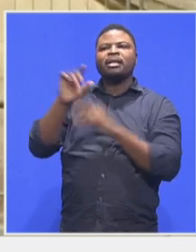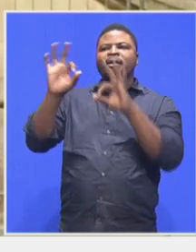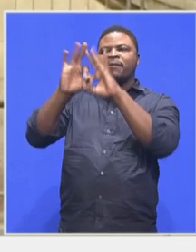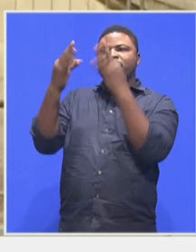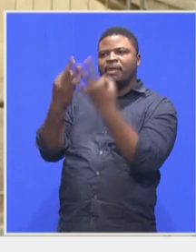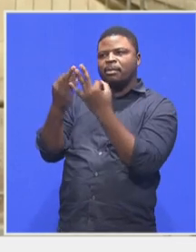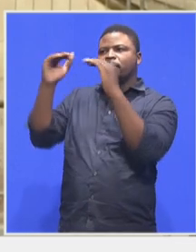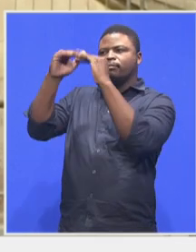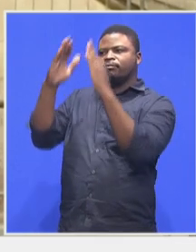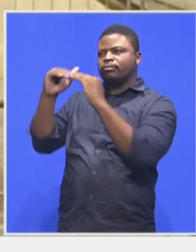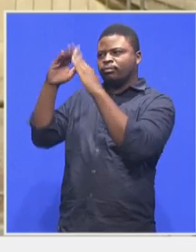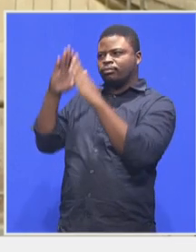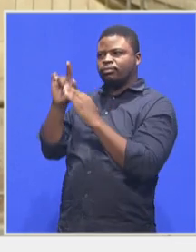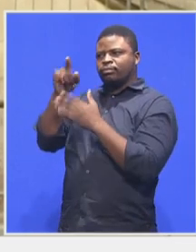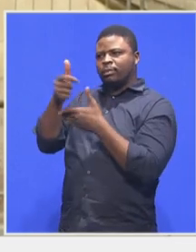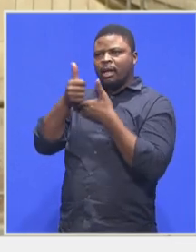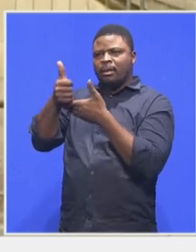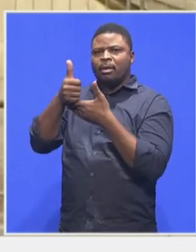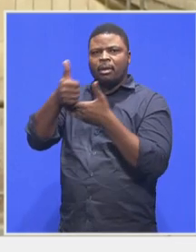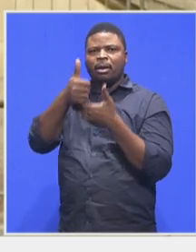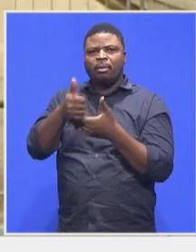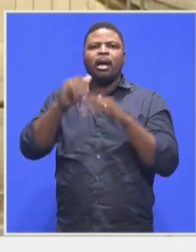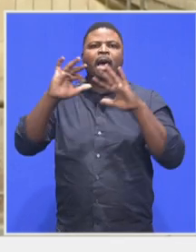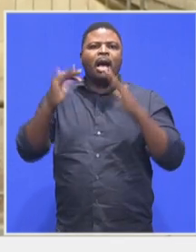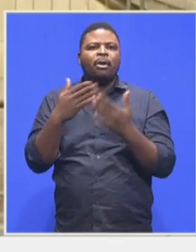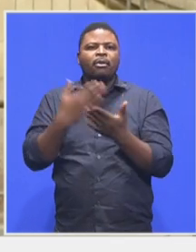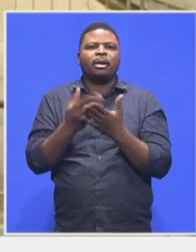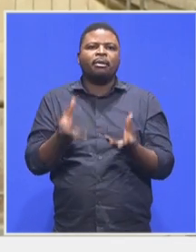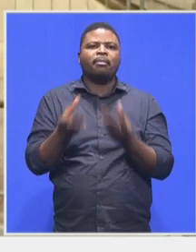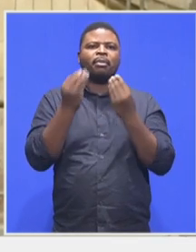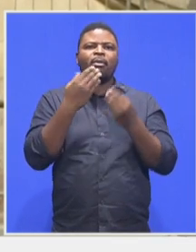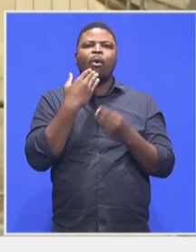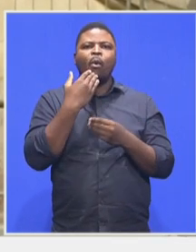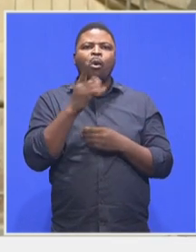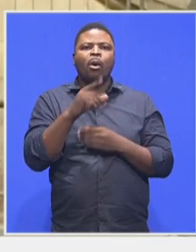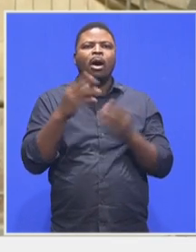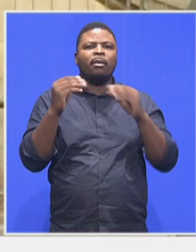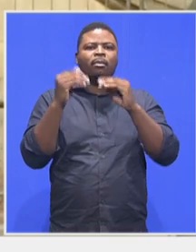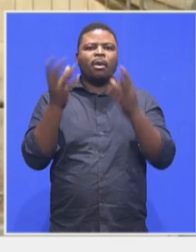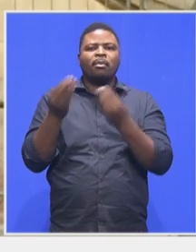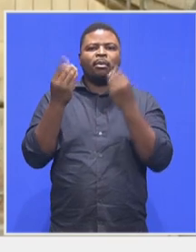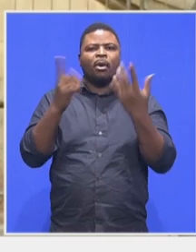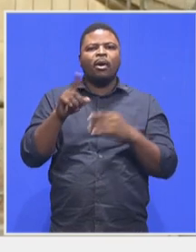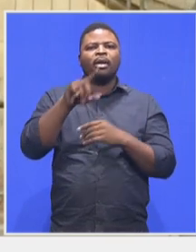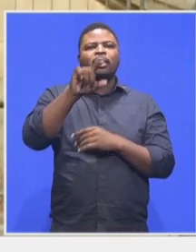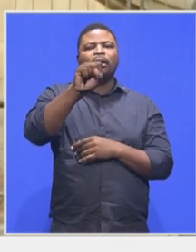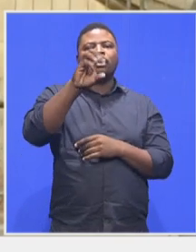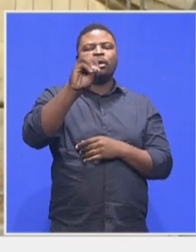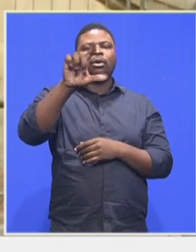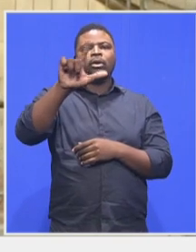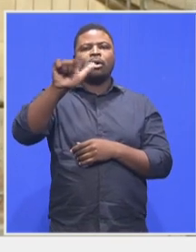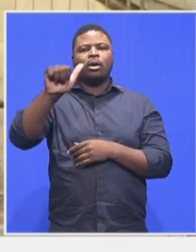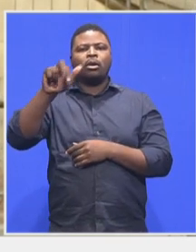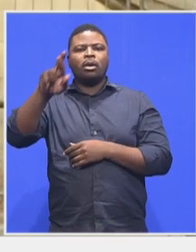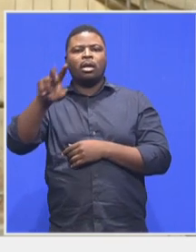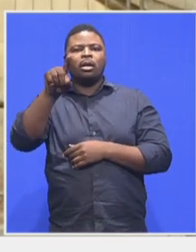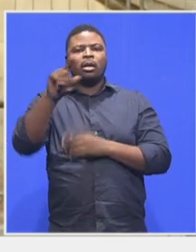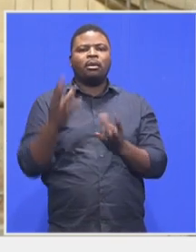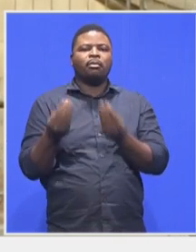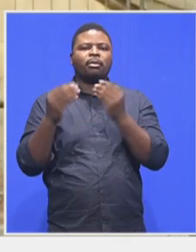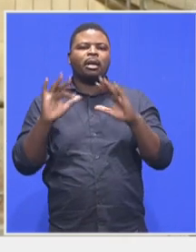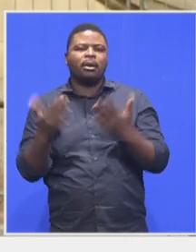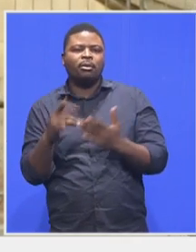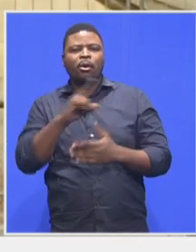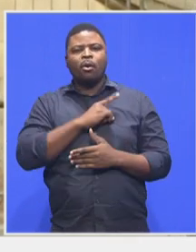households to get solar panels? How do we help businesses also to, so that we relieve the